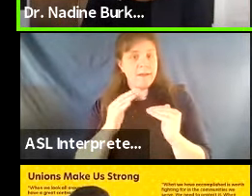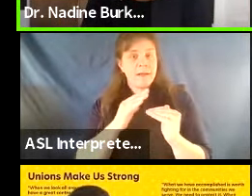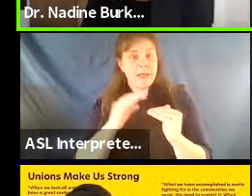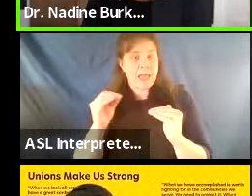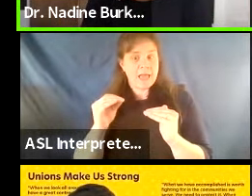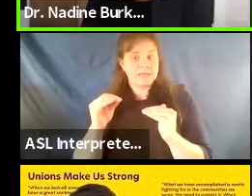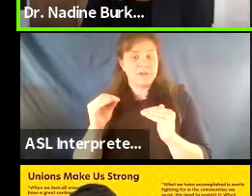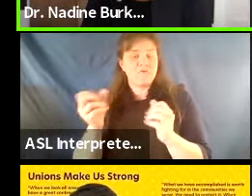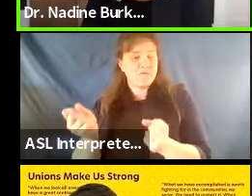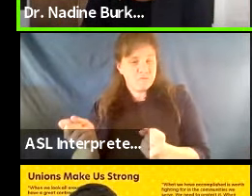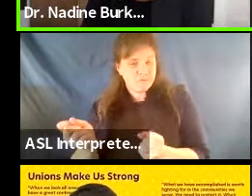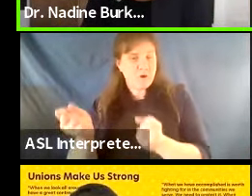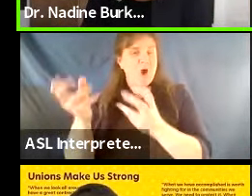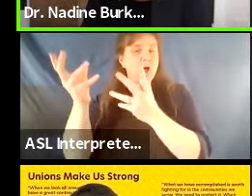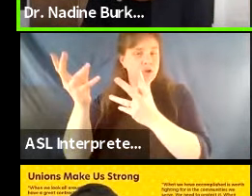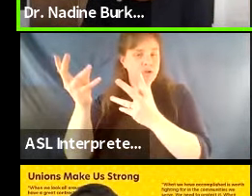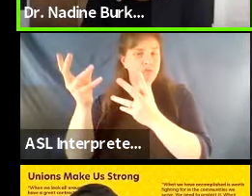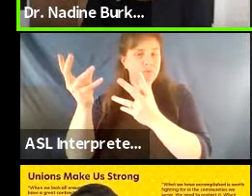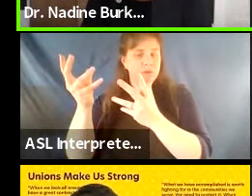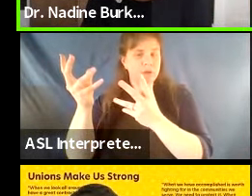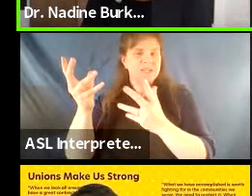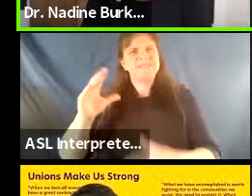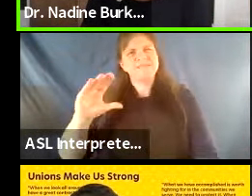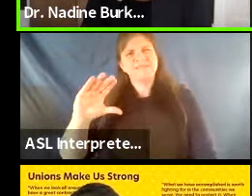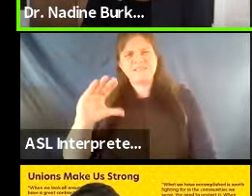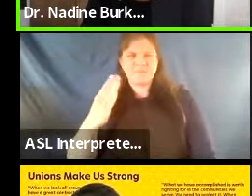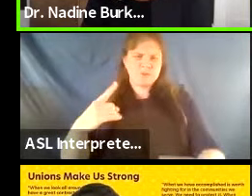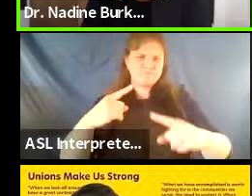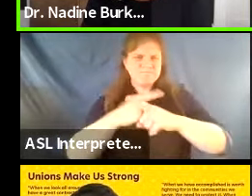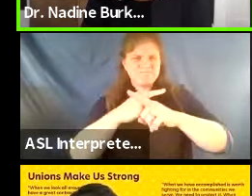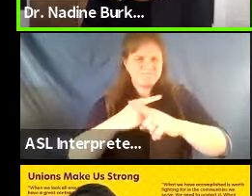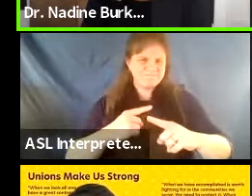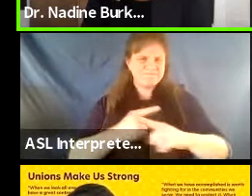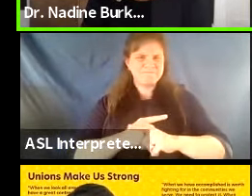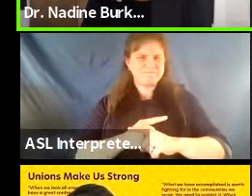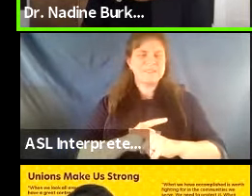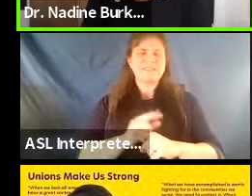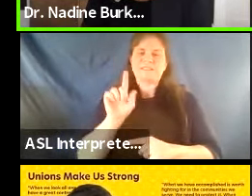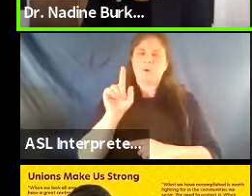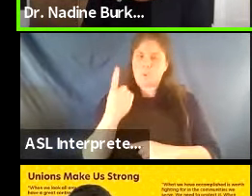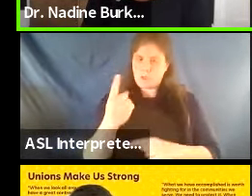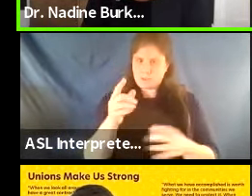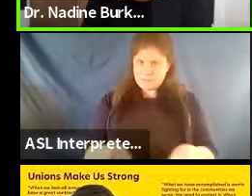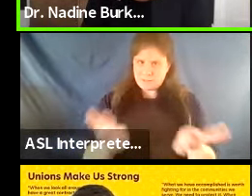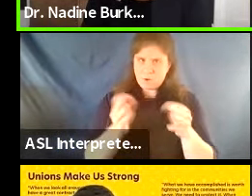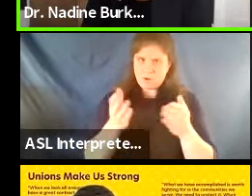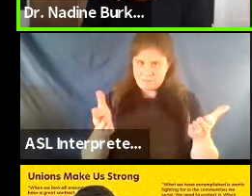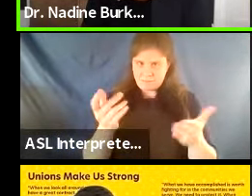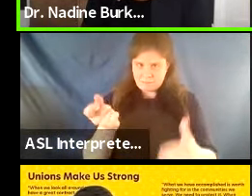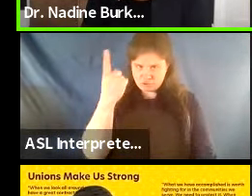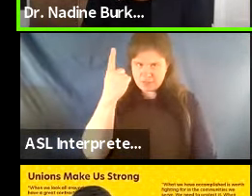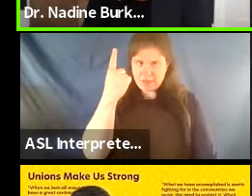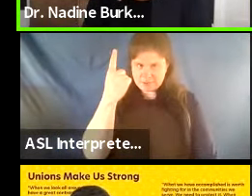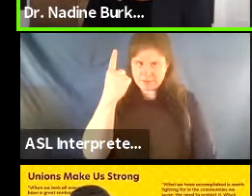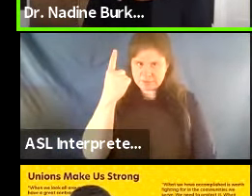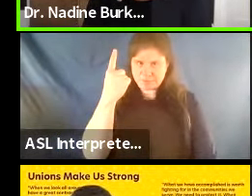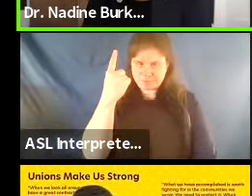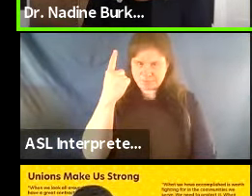volume are at odds with each other. And one of the pieces that I think is key for everyone to understand is that one of the things